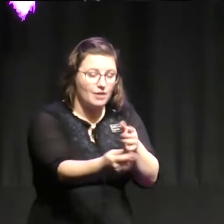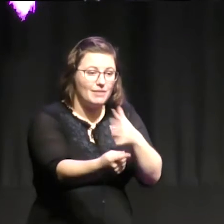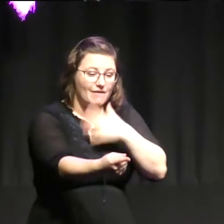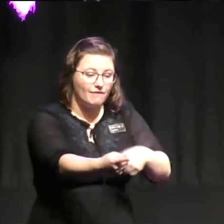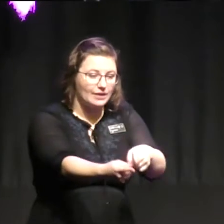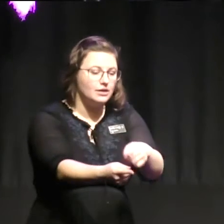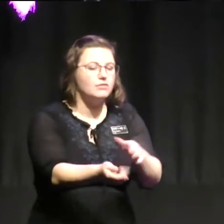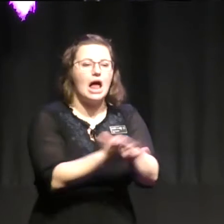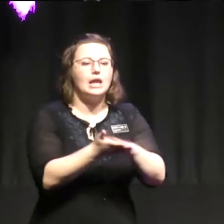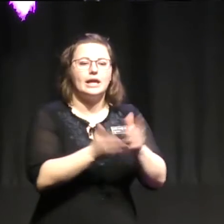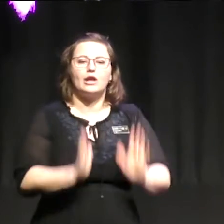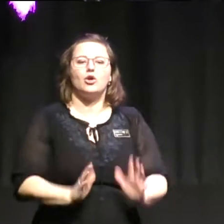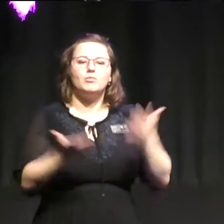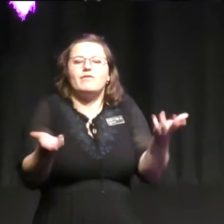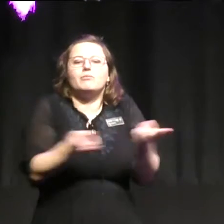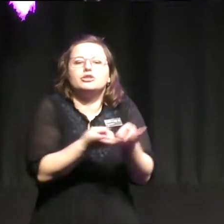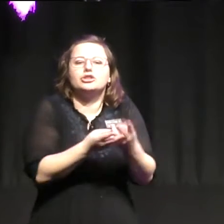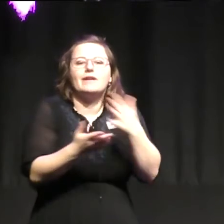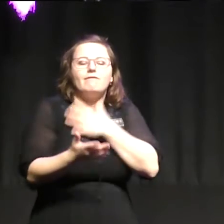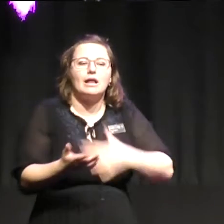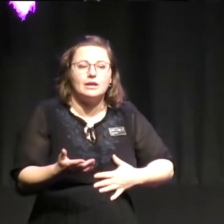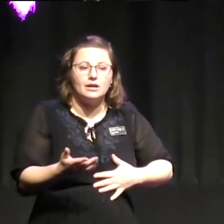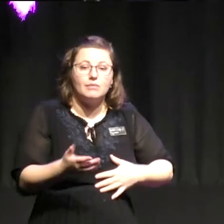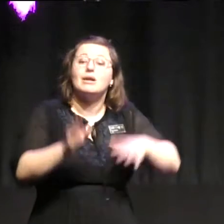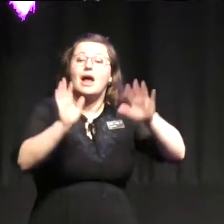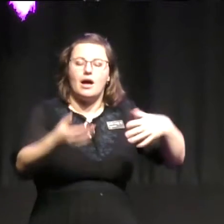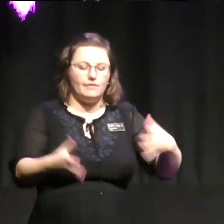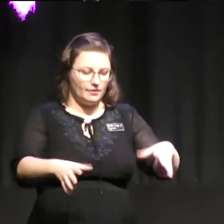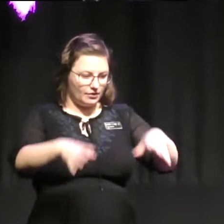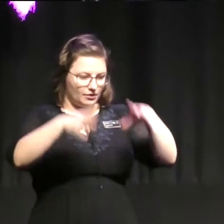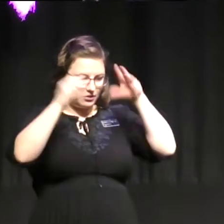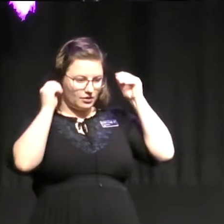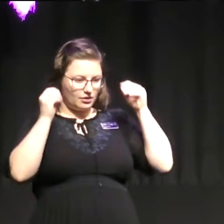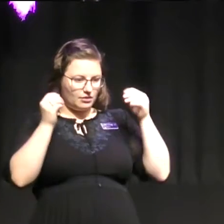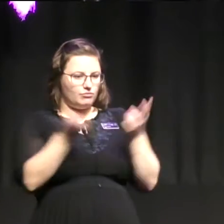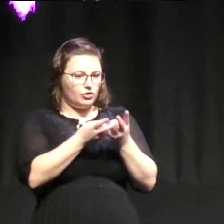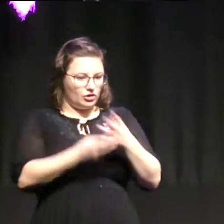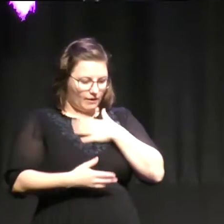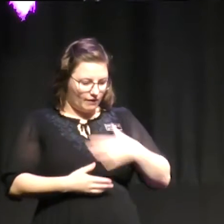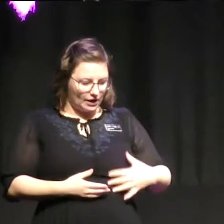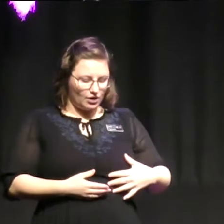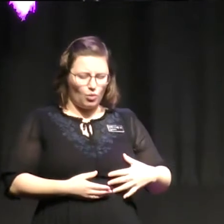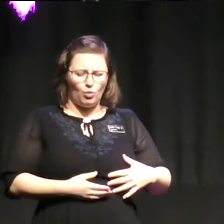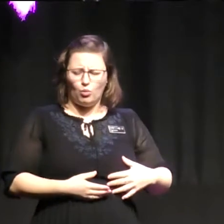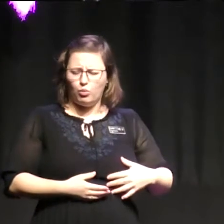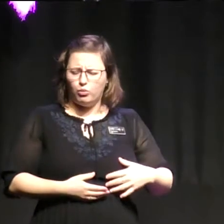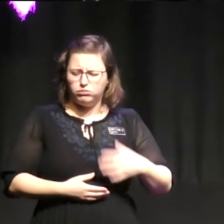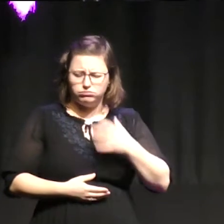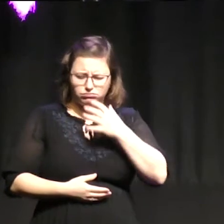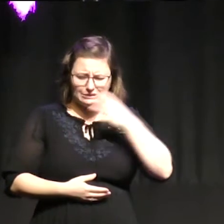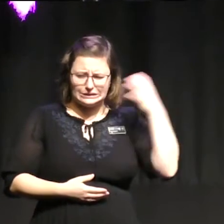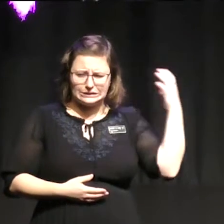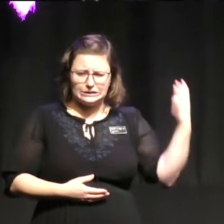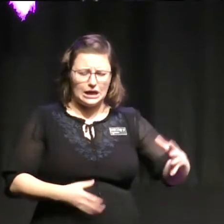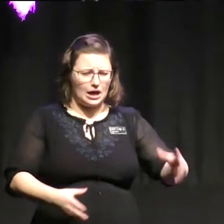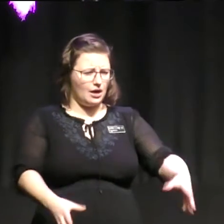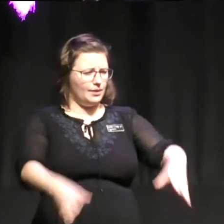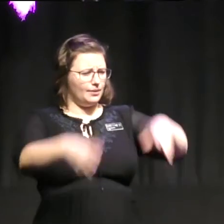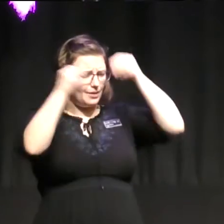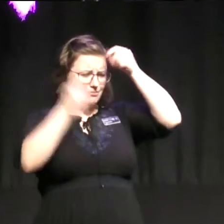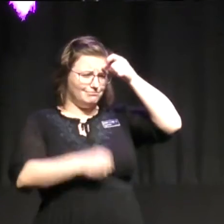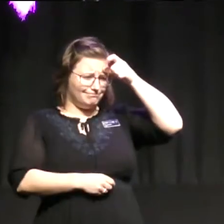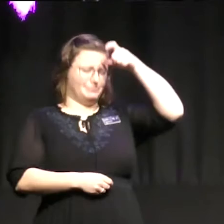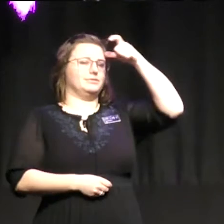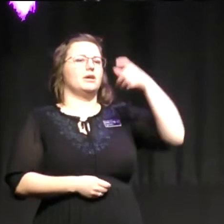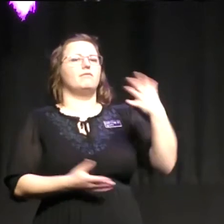experience poverty. And once you experience poverty, it gives you the biggest lessons of life. On